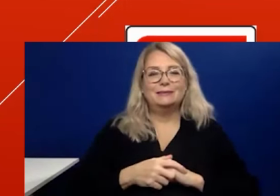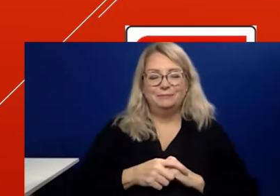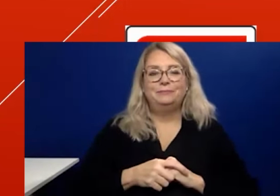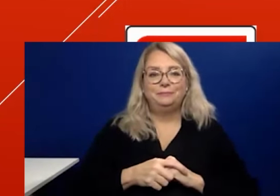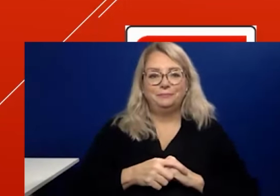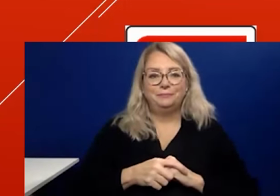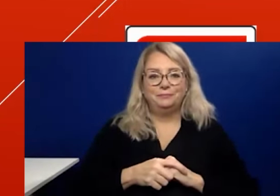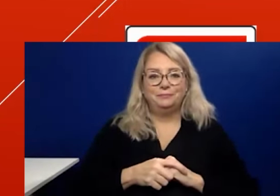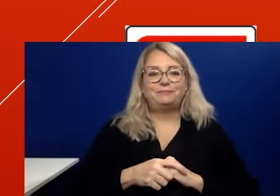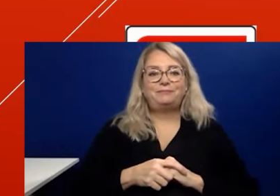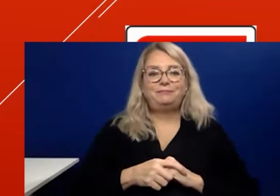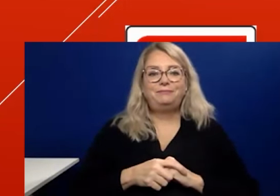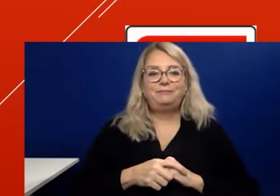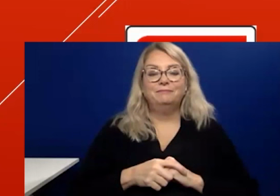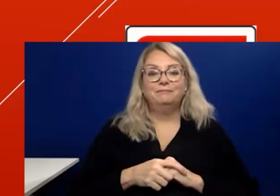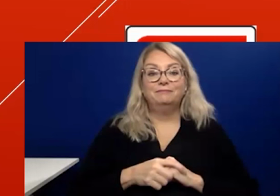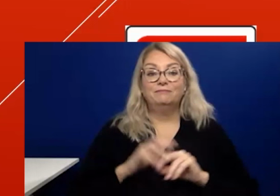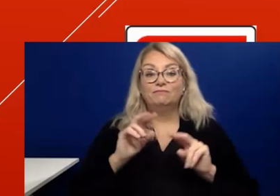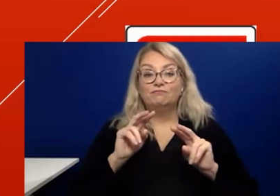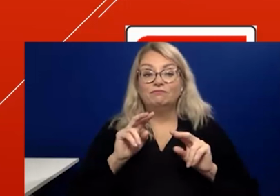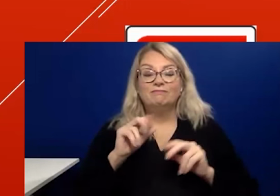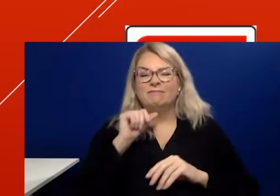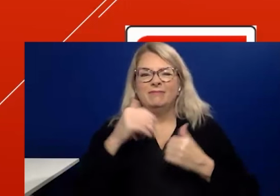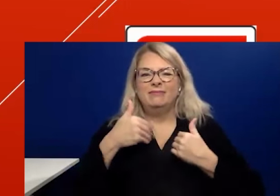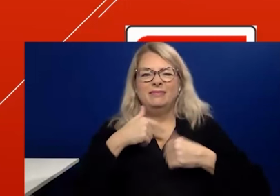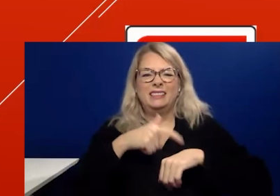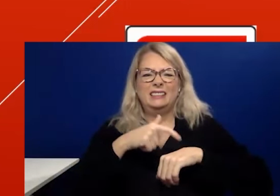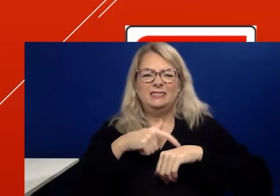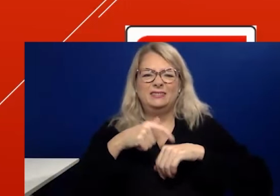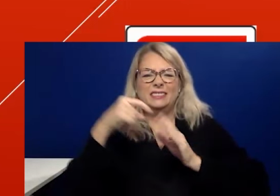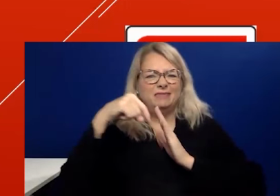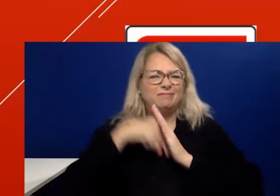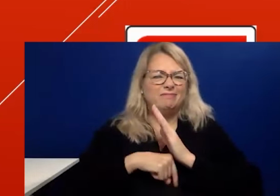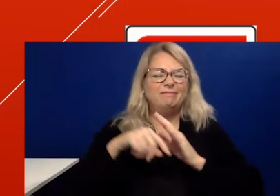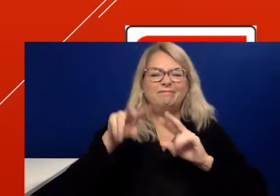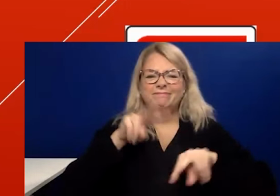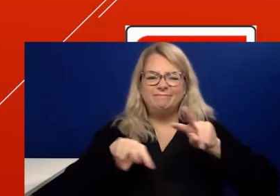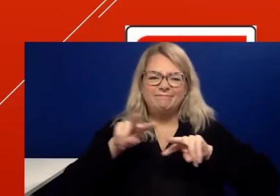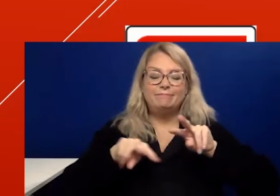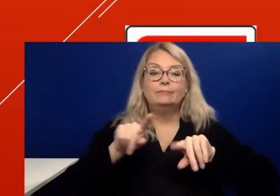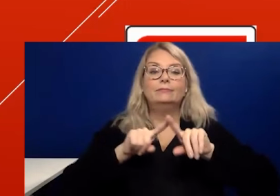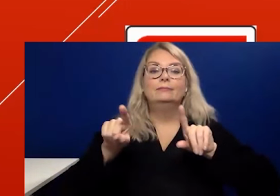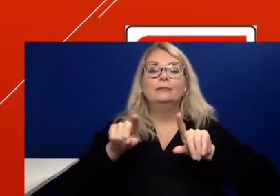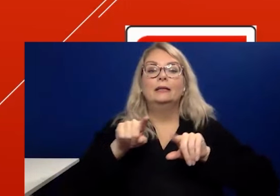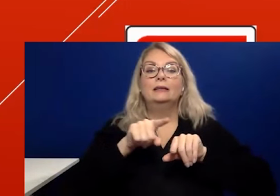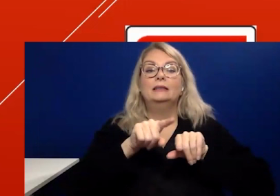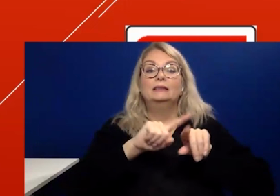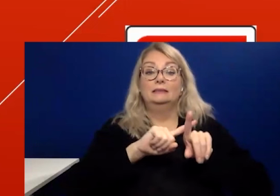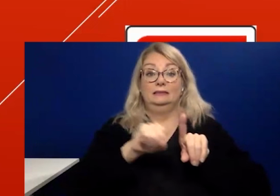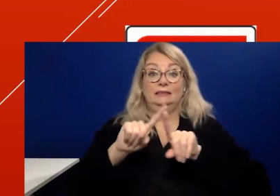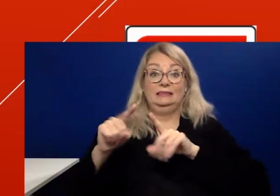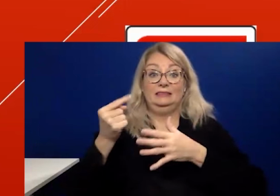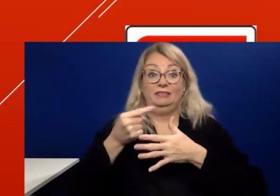If you look at and we're not going to have time to explore this in depth, but if you look at the different criteria,